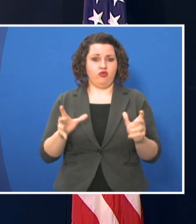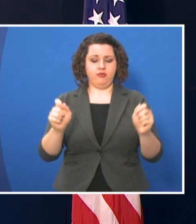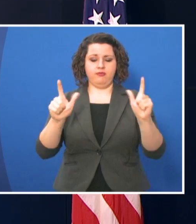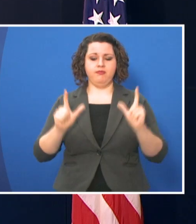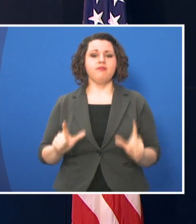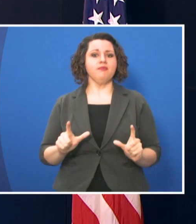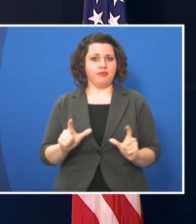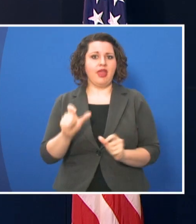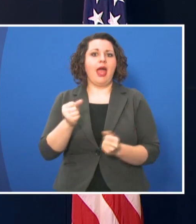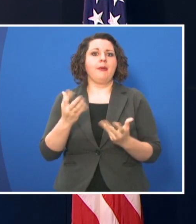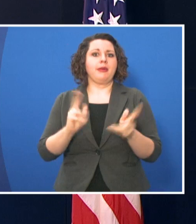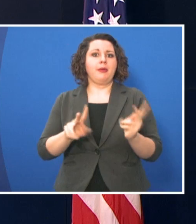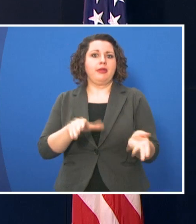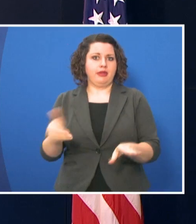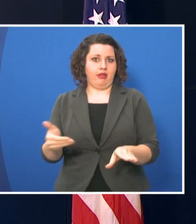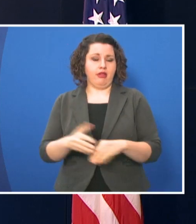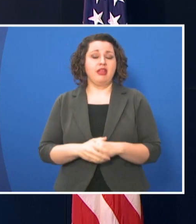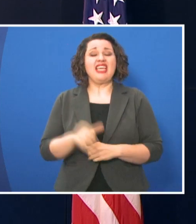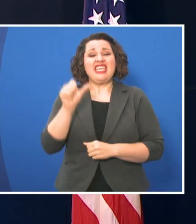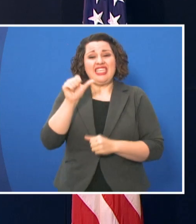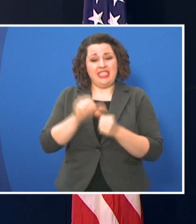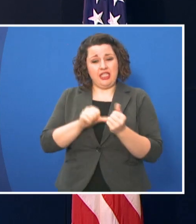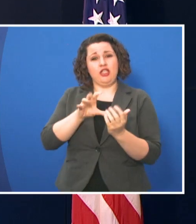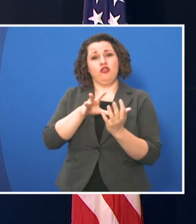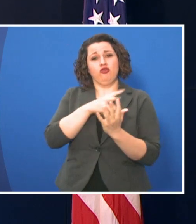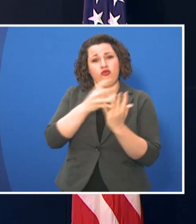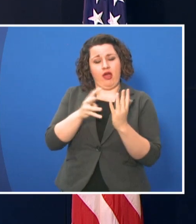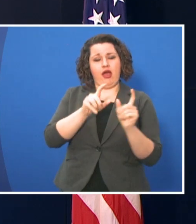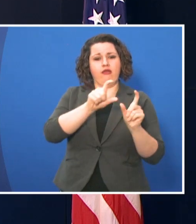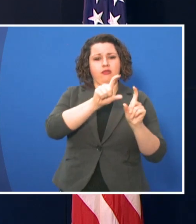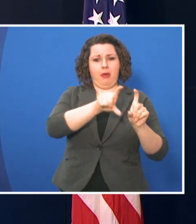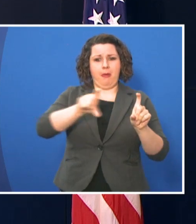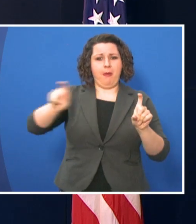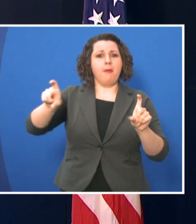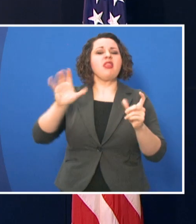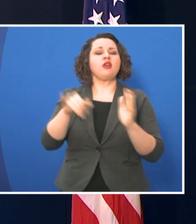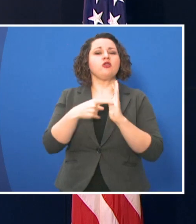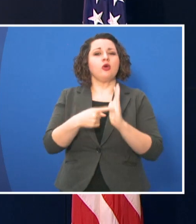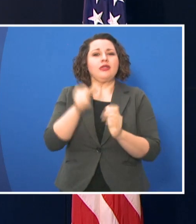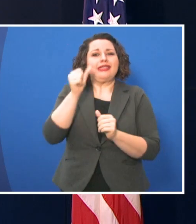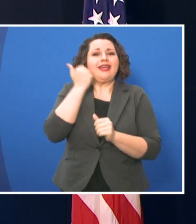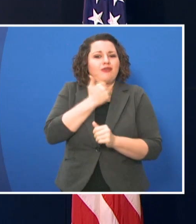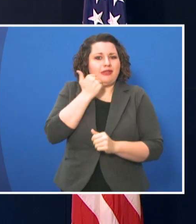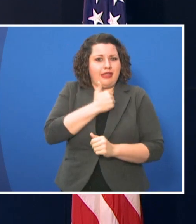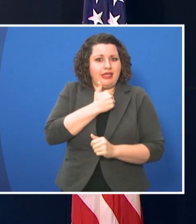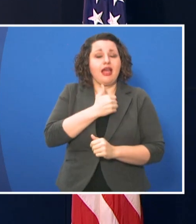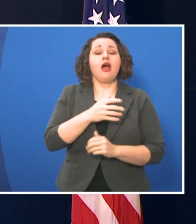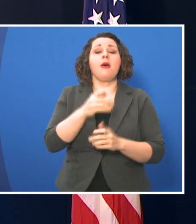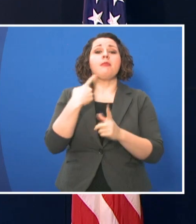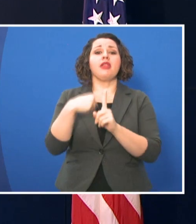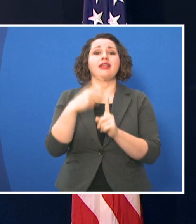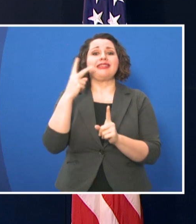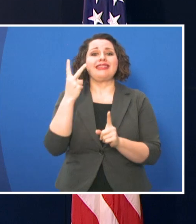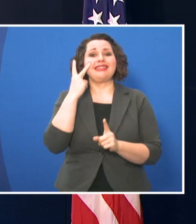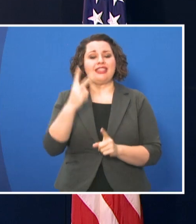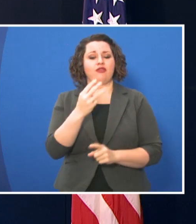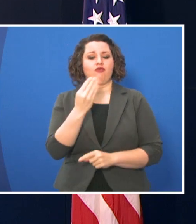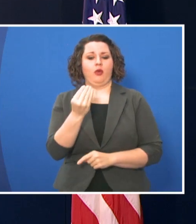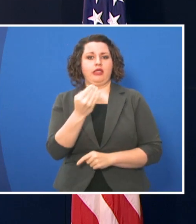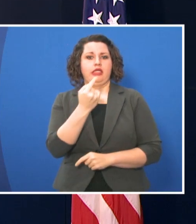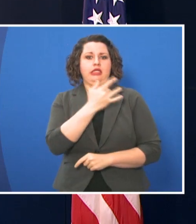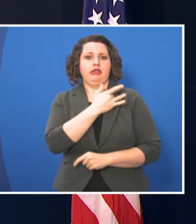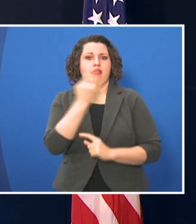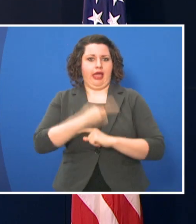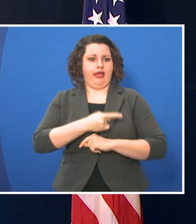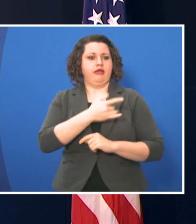bar graph provides the numbers of each individual day and includes a rolling 14-day trend line indicating what's